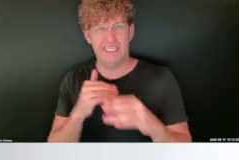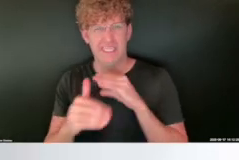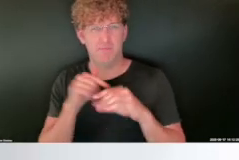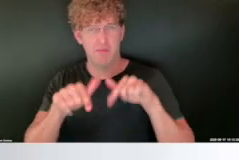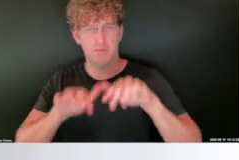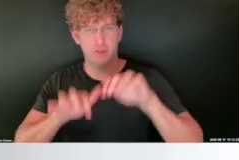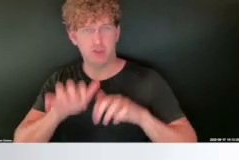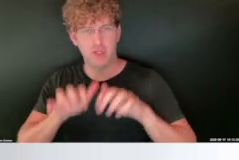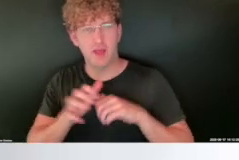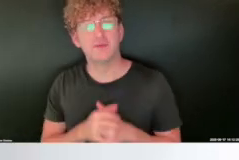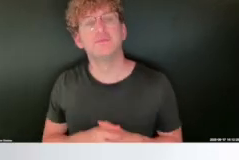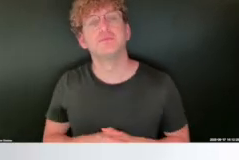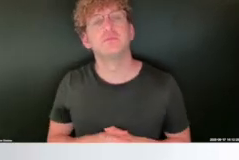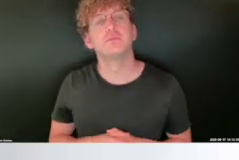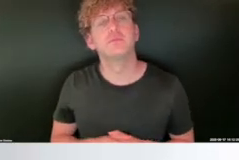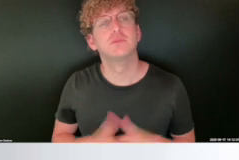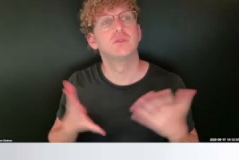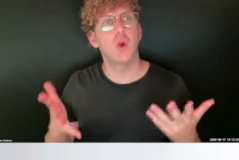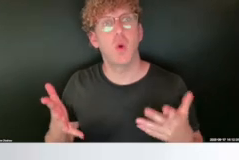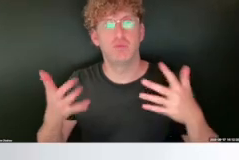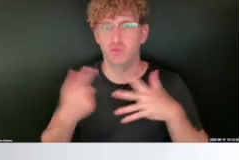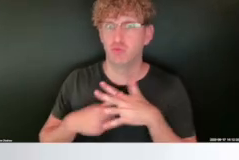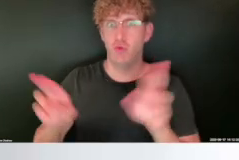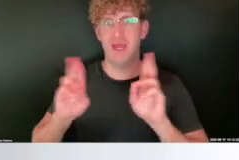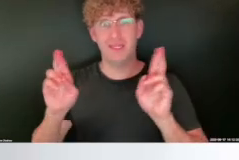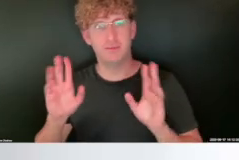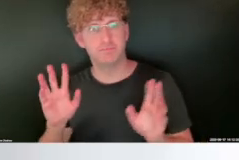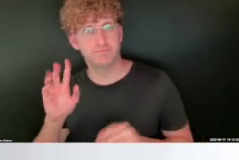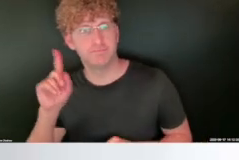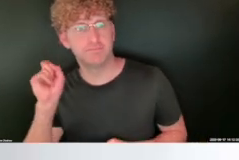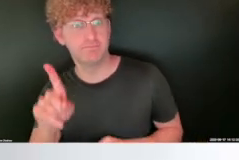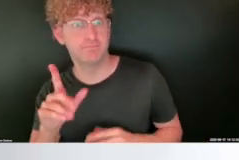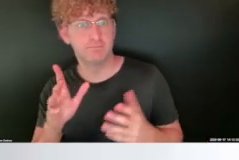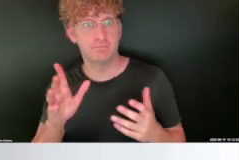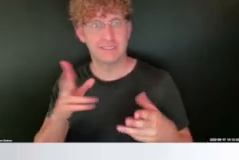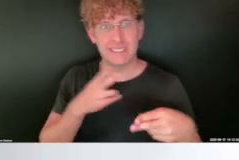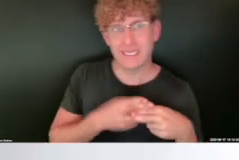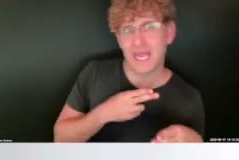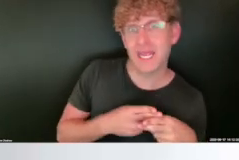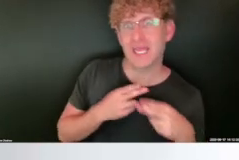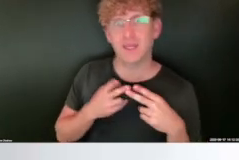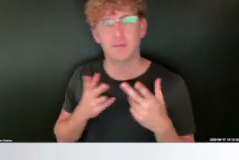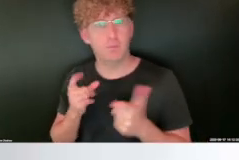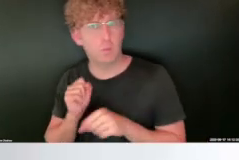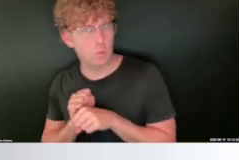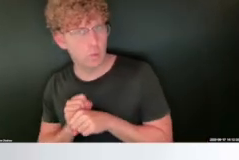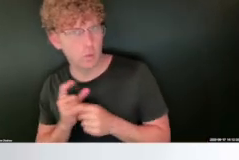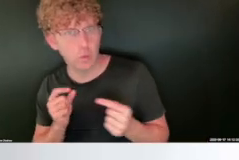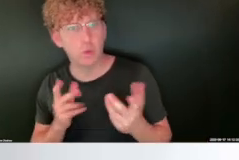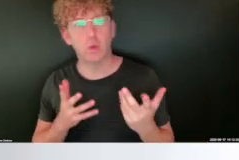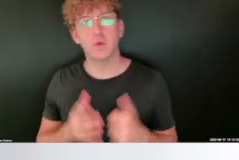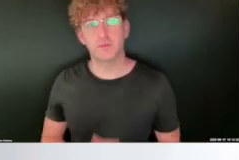line is open, state your name and affiliation. Oh, that was a little redundant. All righty. Let's get